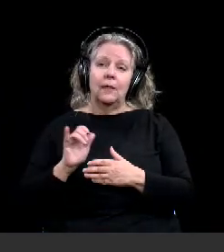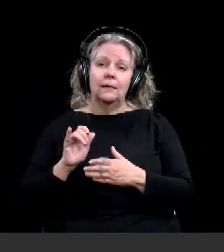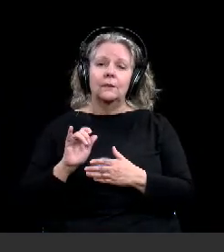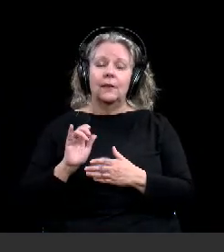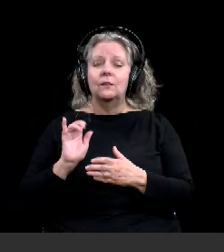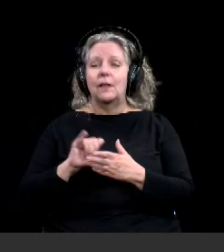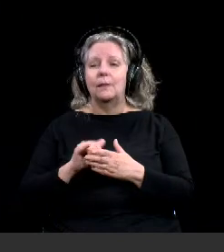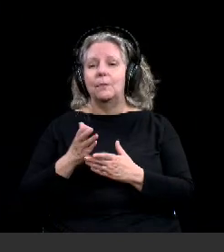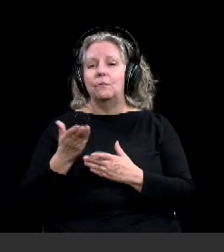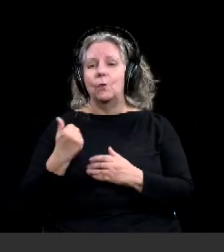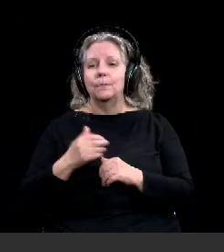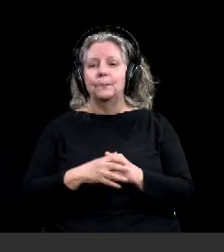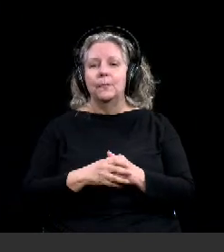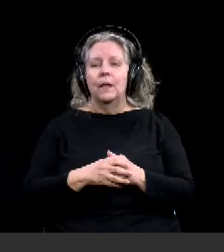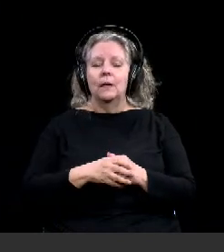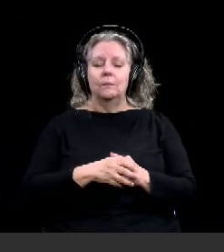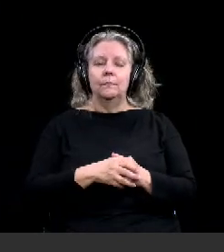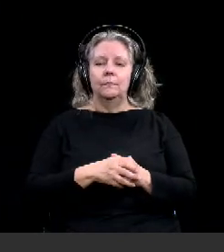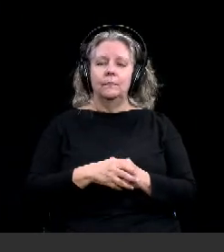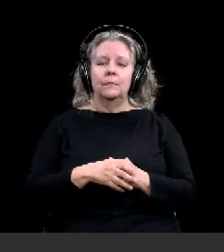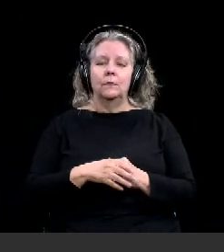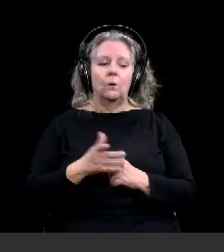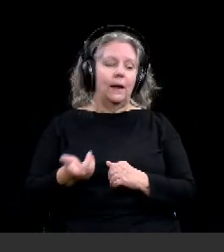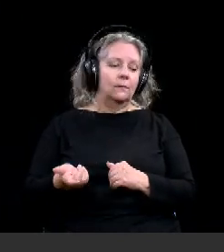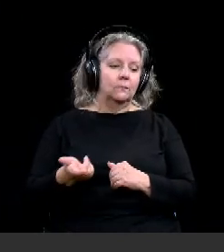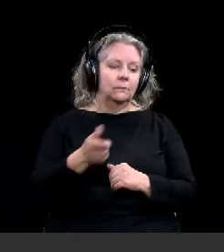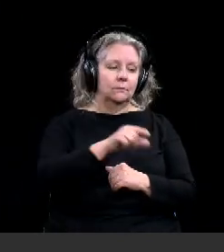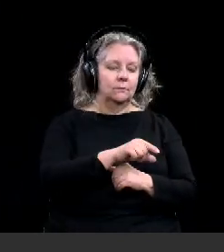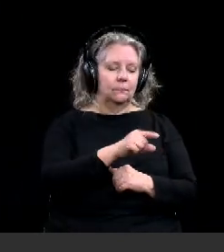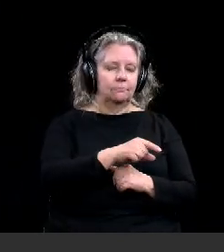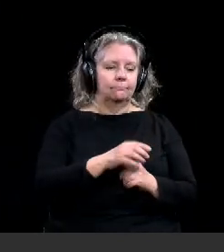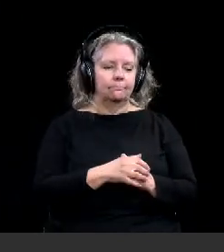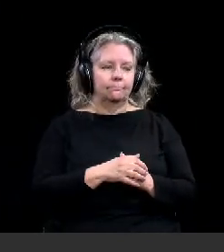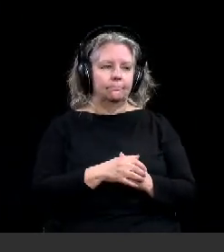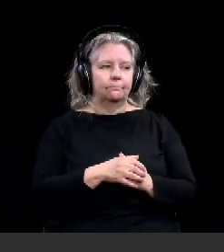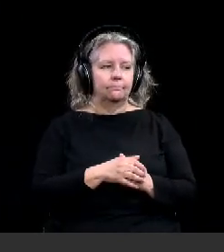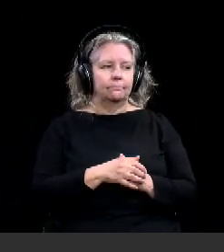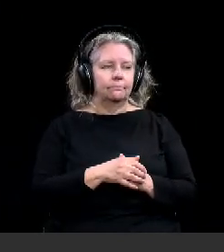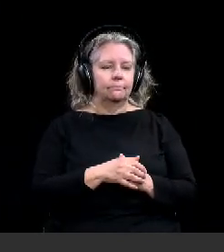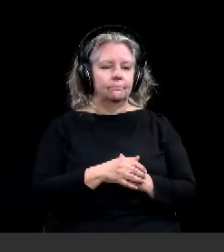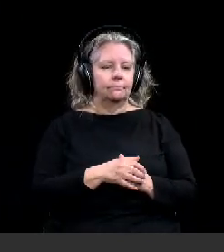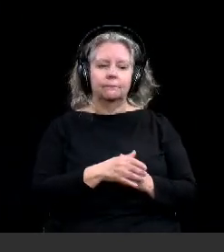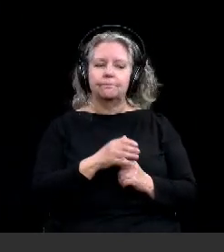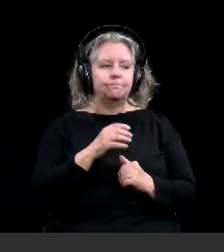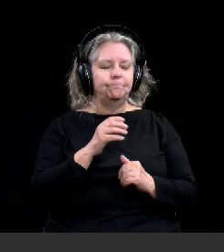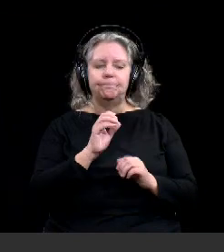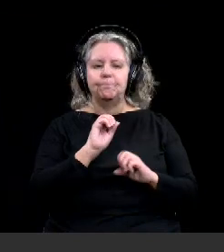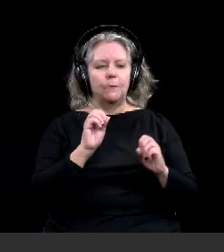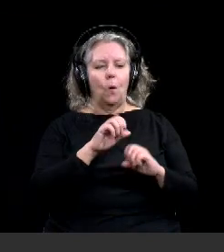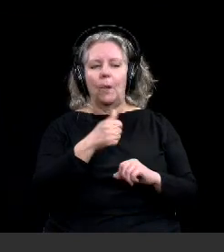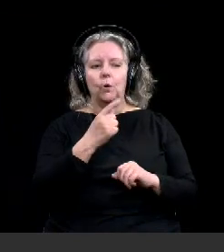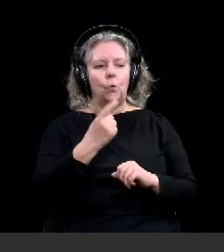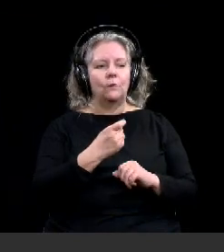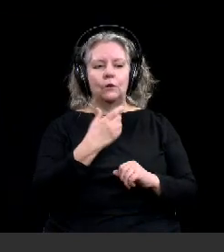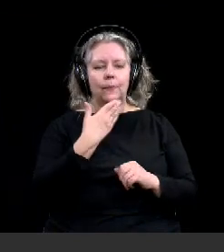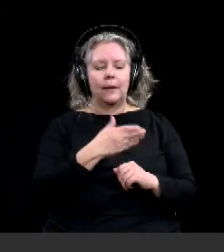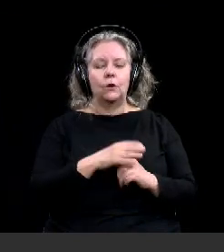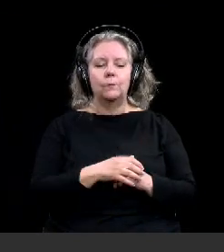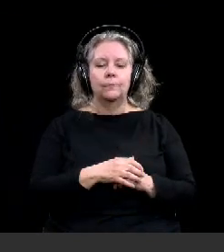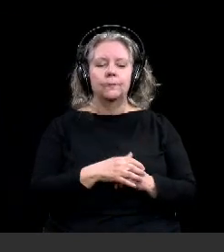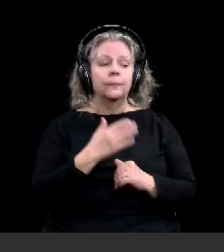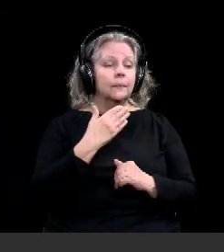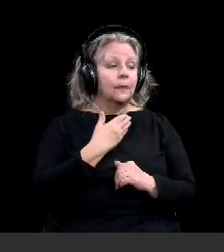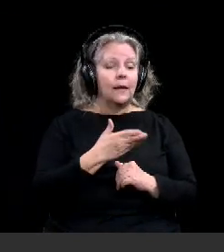question. I don't have a second question. Thank you. Thank you very much. Let's go to Hannah Hall. Do you have a second question from Channel